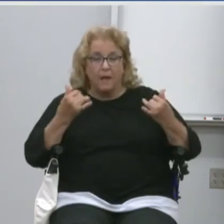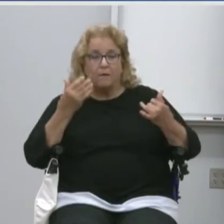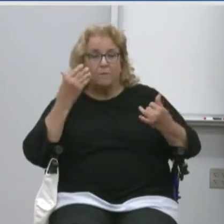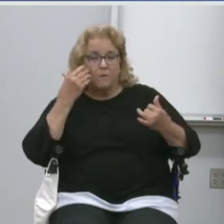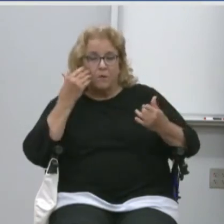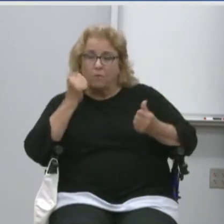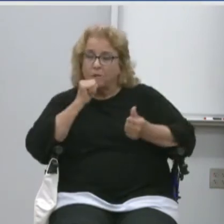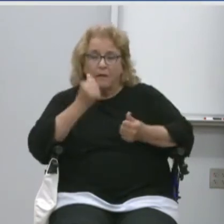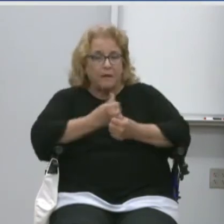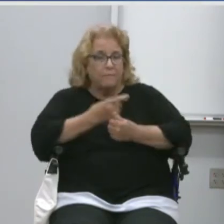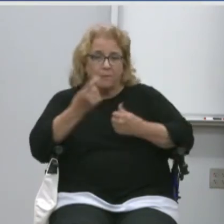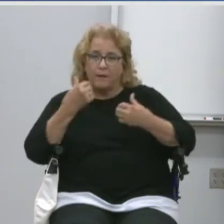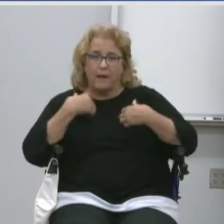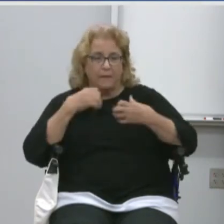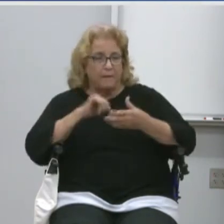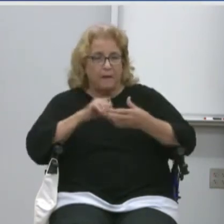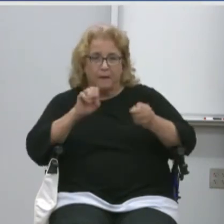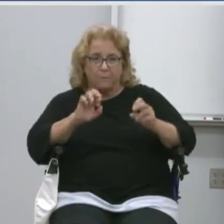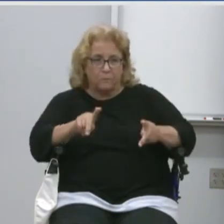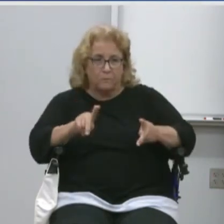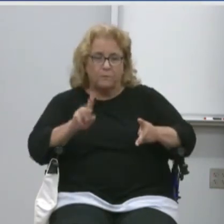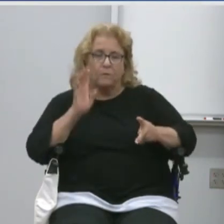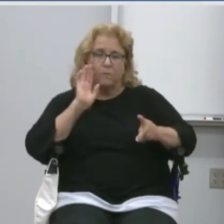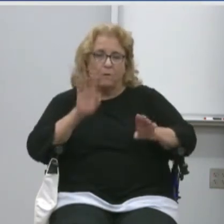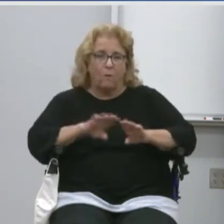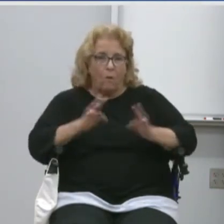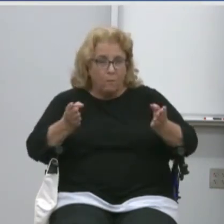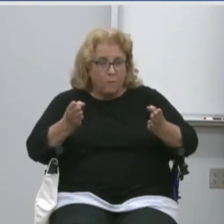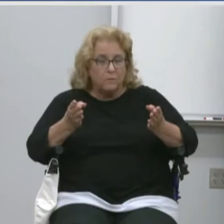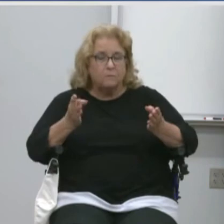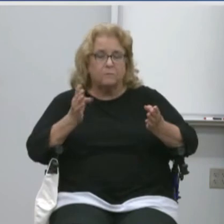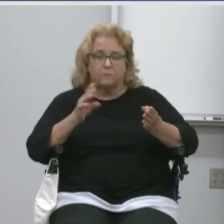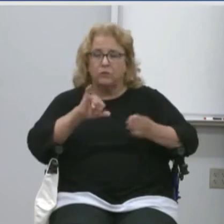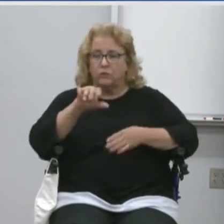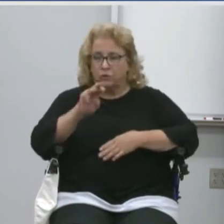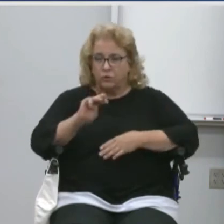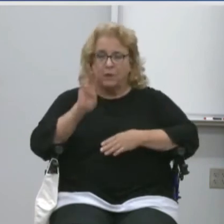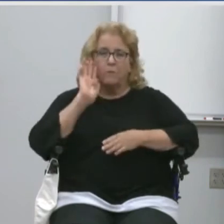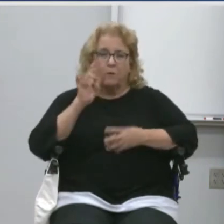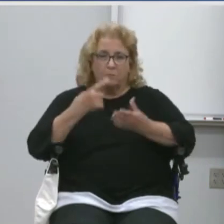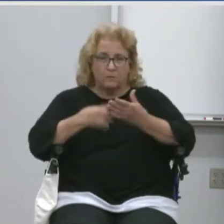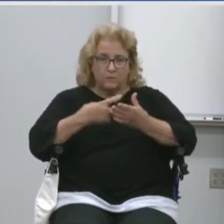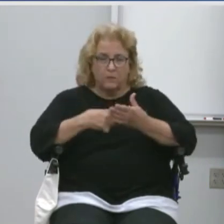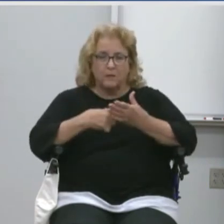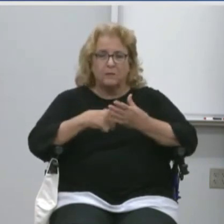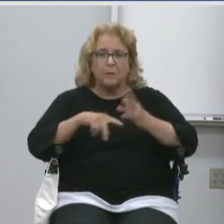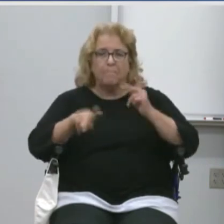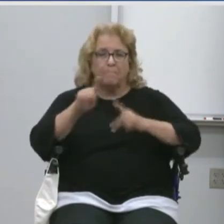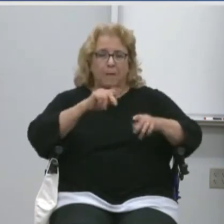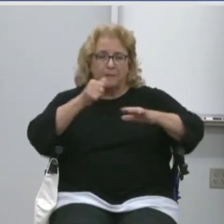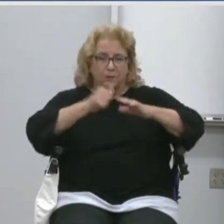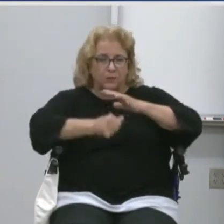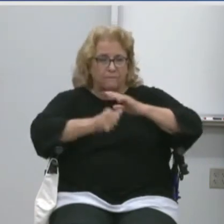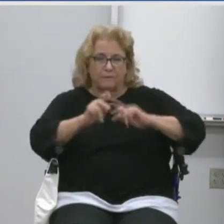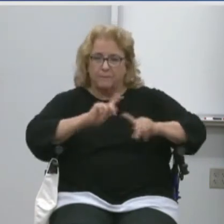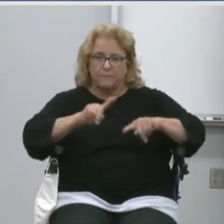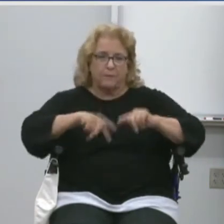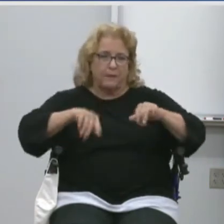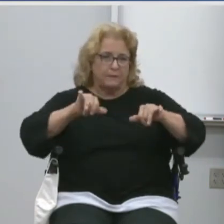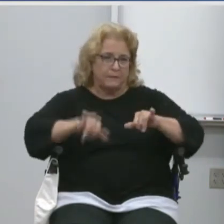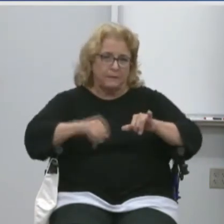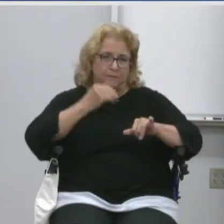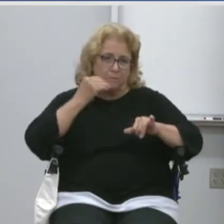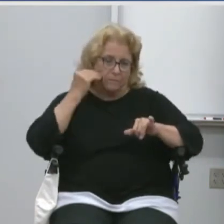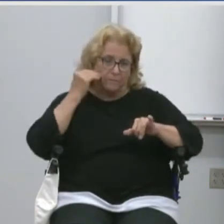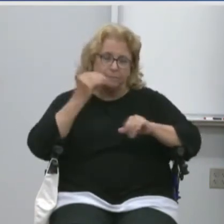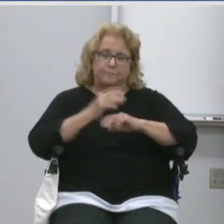everyone will have that opportunity, so we will open, and Jim will go over that, some public shelters for those who cannot remain in their current